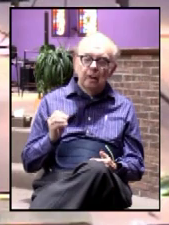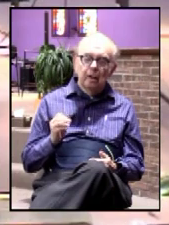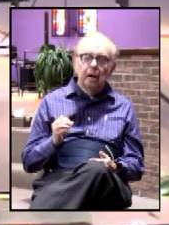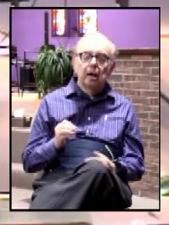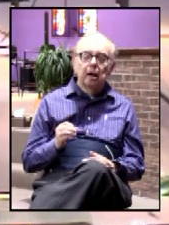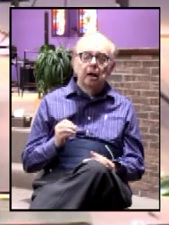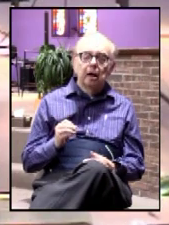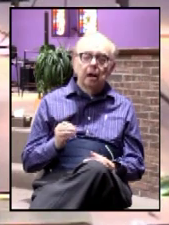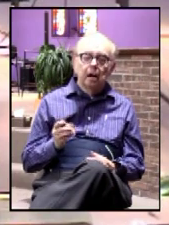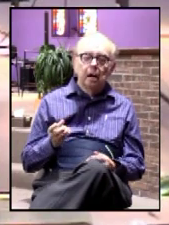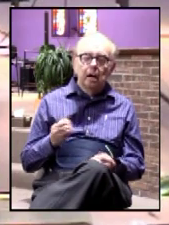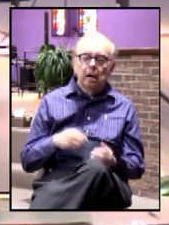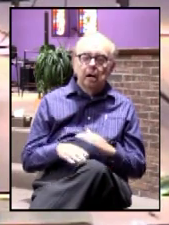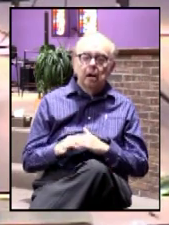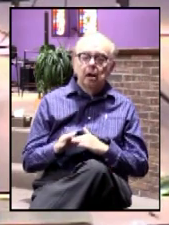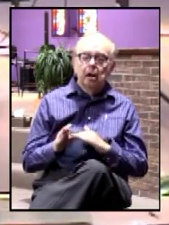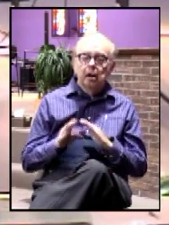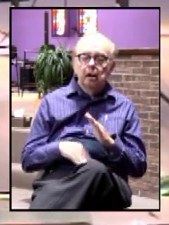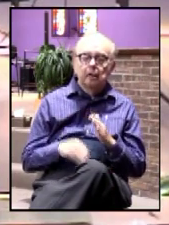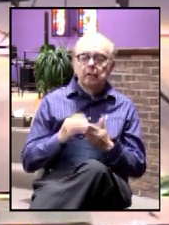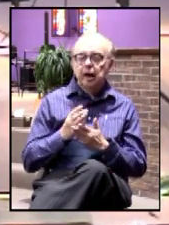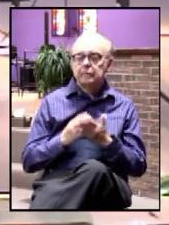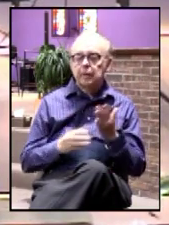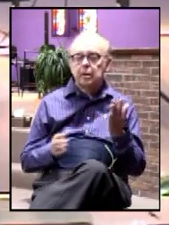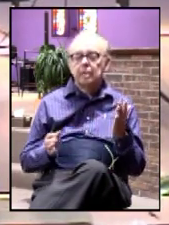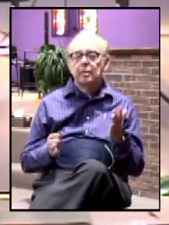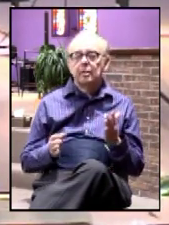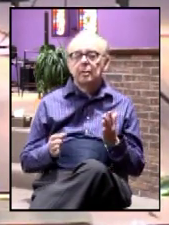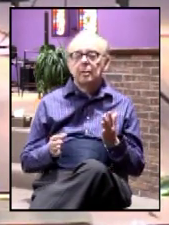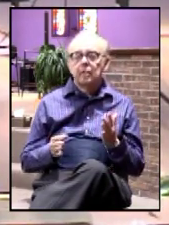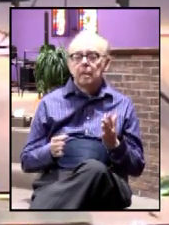So, when you get into the latter portions of